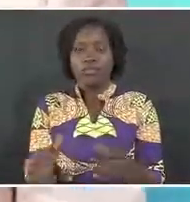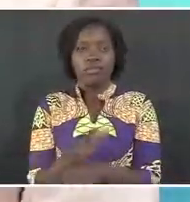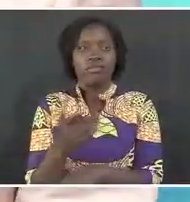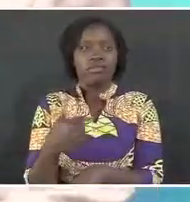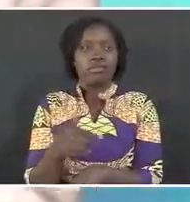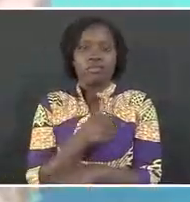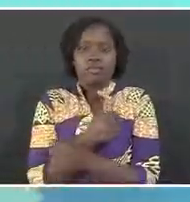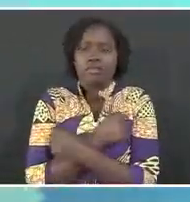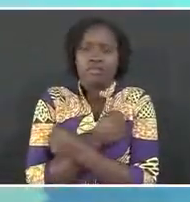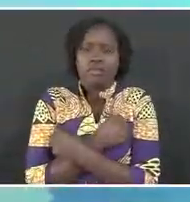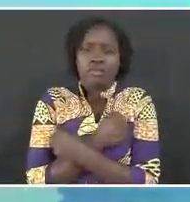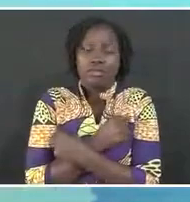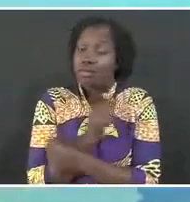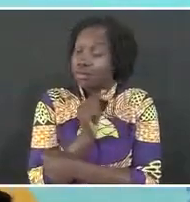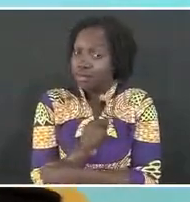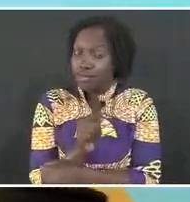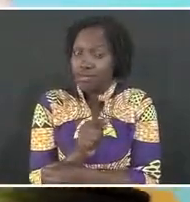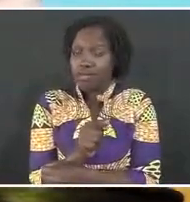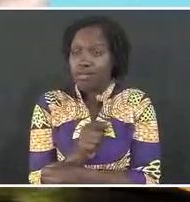us love that.